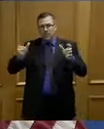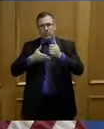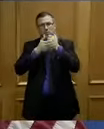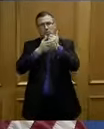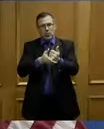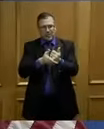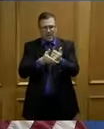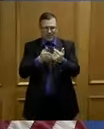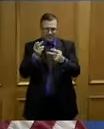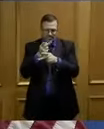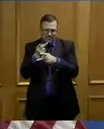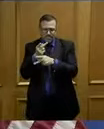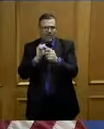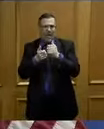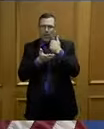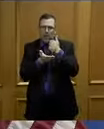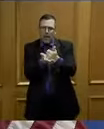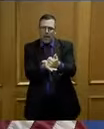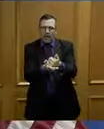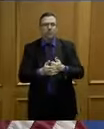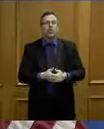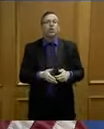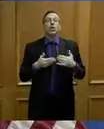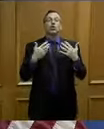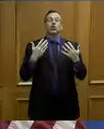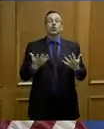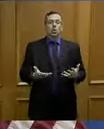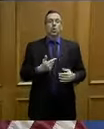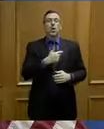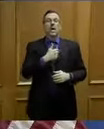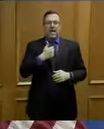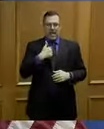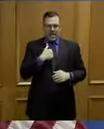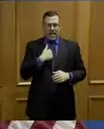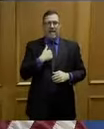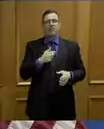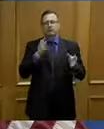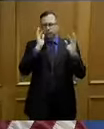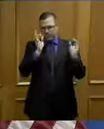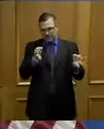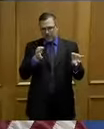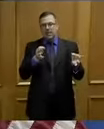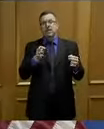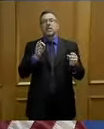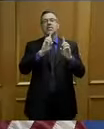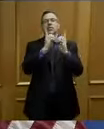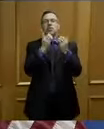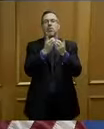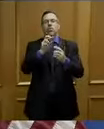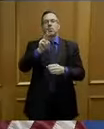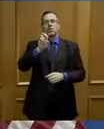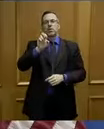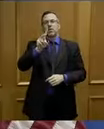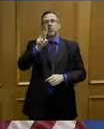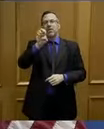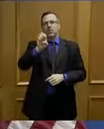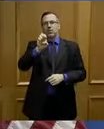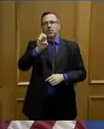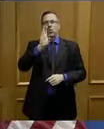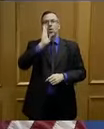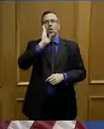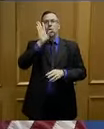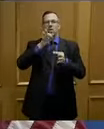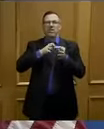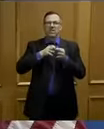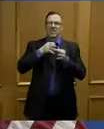of this health challenge. So to better serve our Tennessee businesses, I have directed the Department of Revenue to delay the